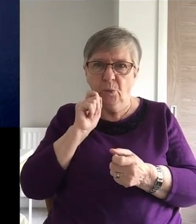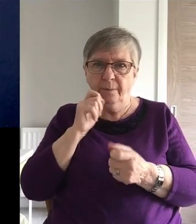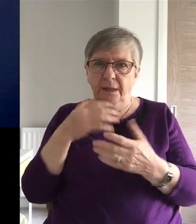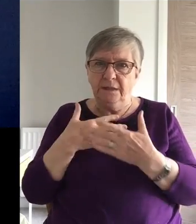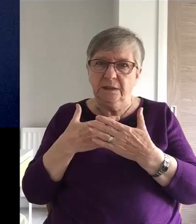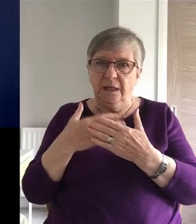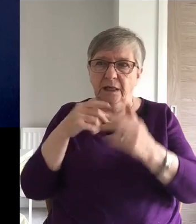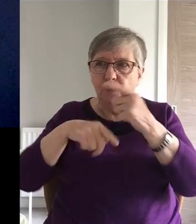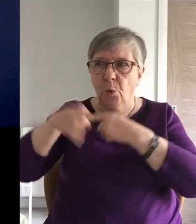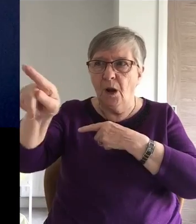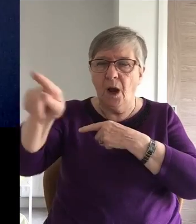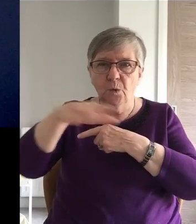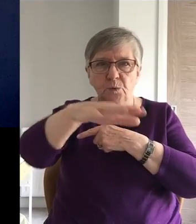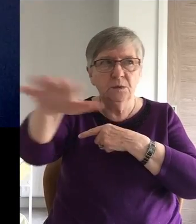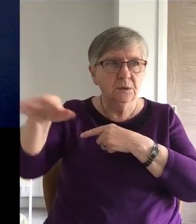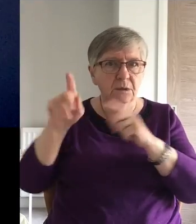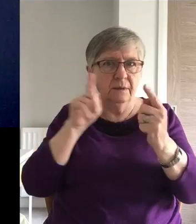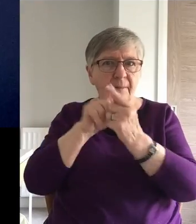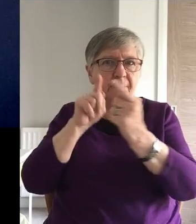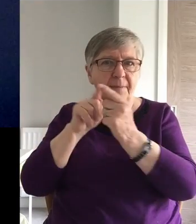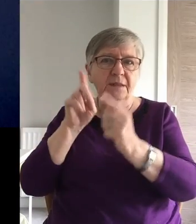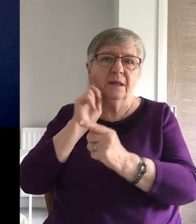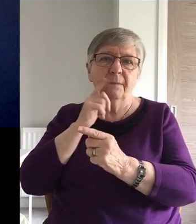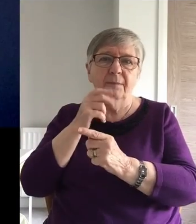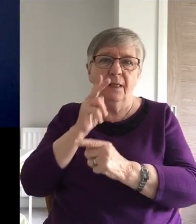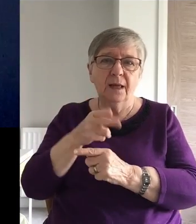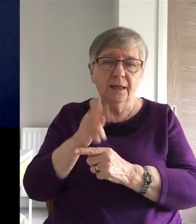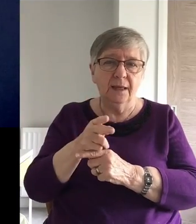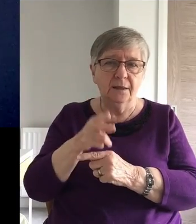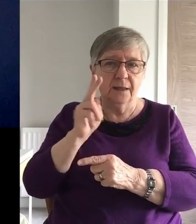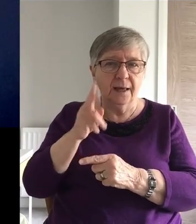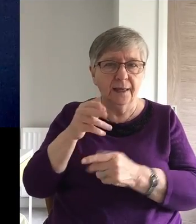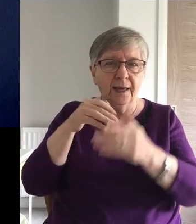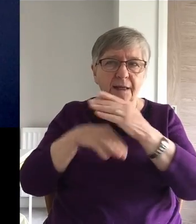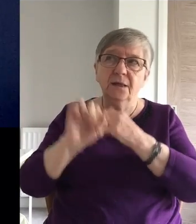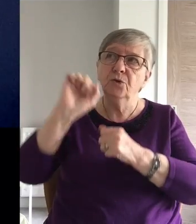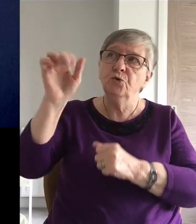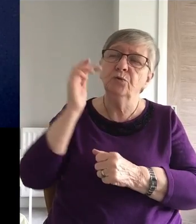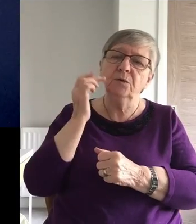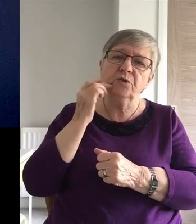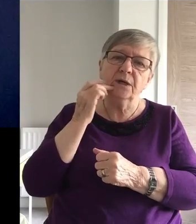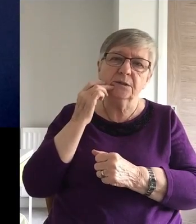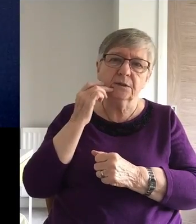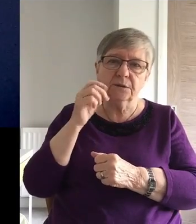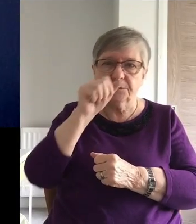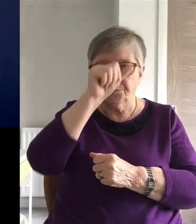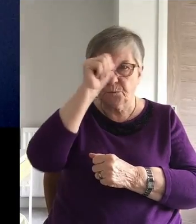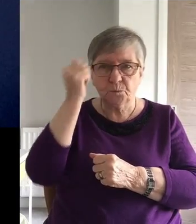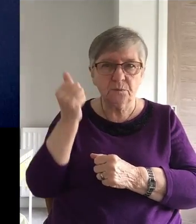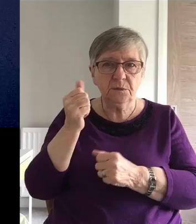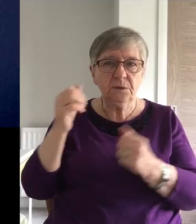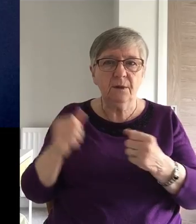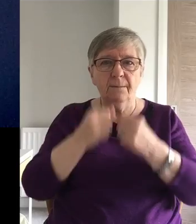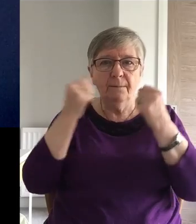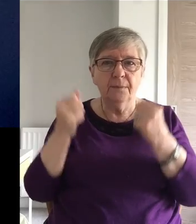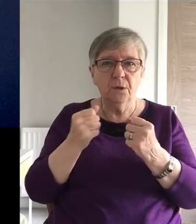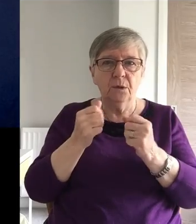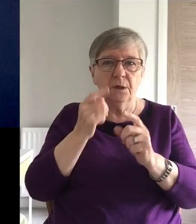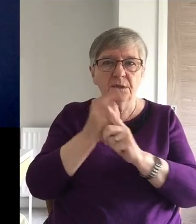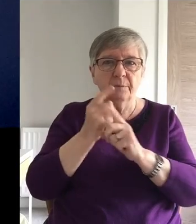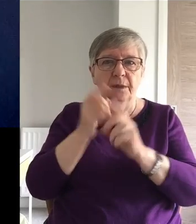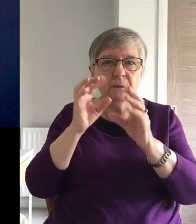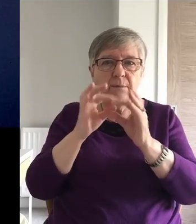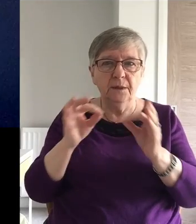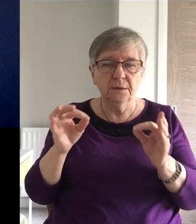is a very daunting prospect. Again, Lord, in your gentleness and your wisdom and your power, speak peace.